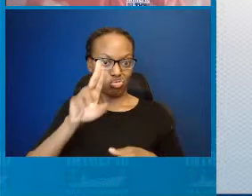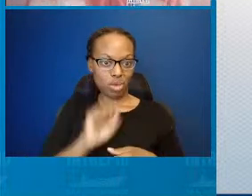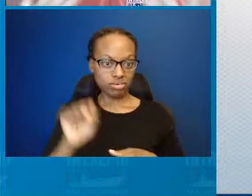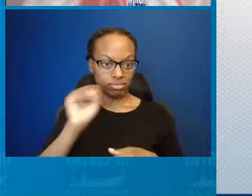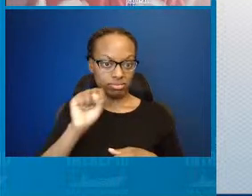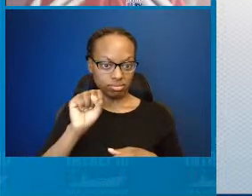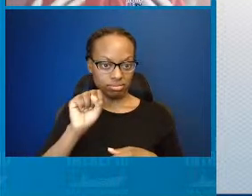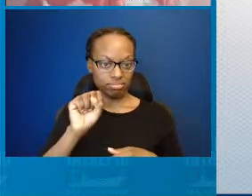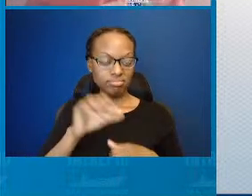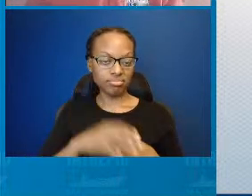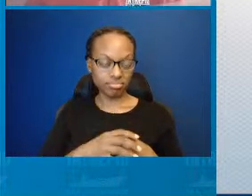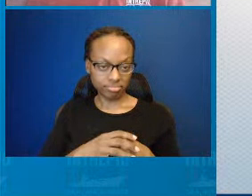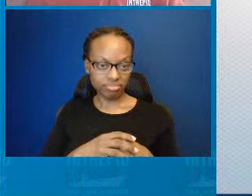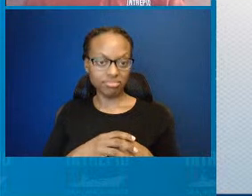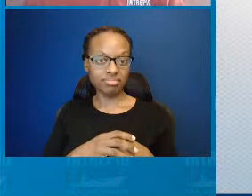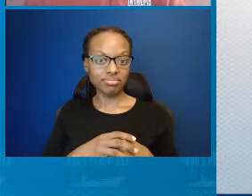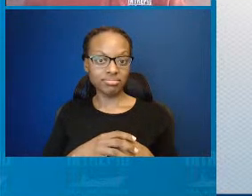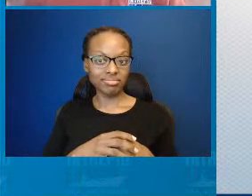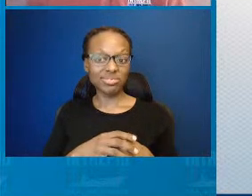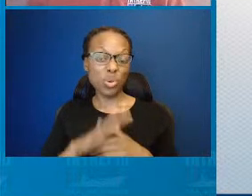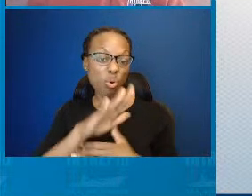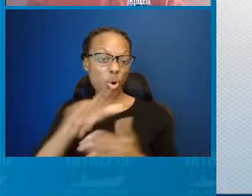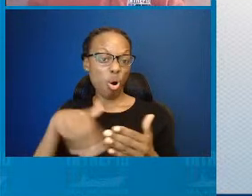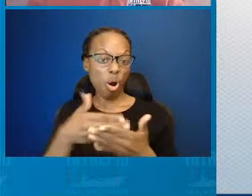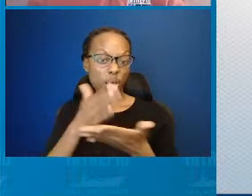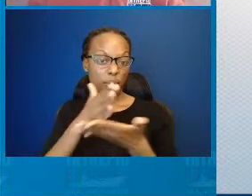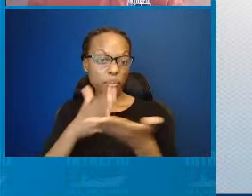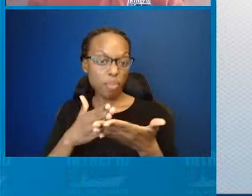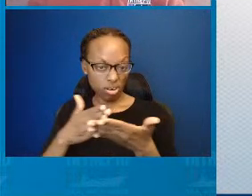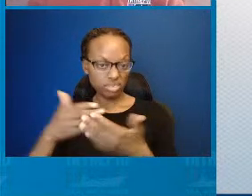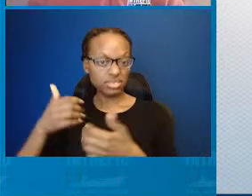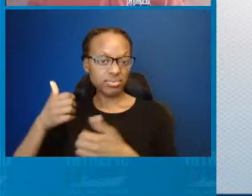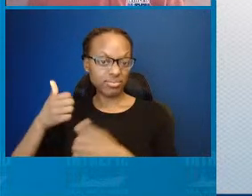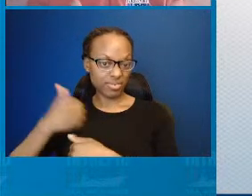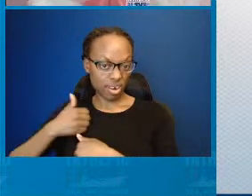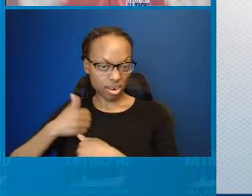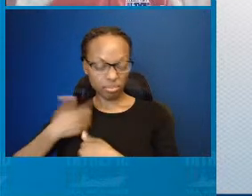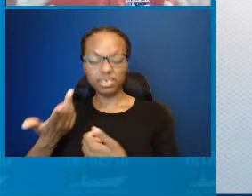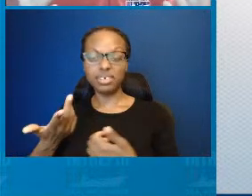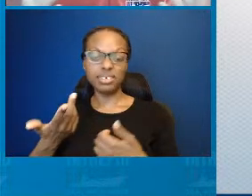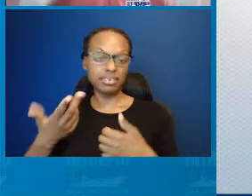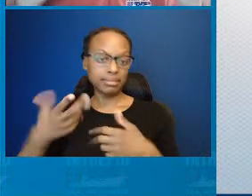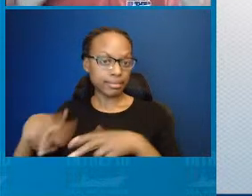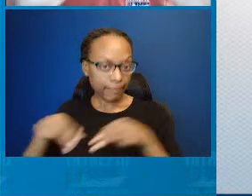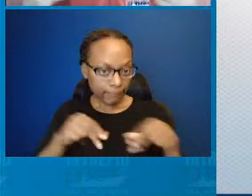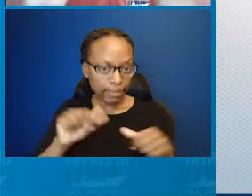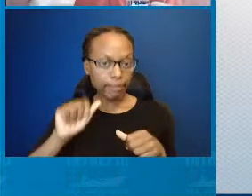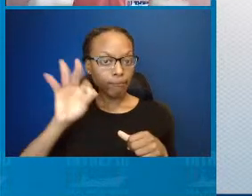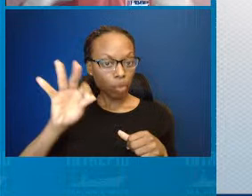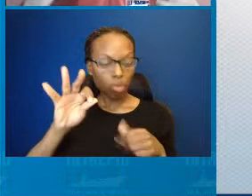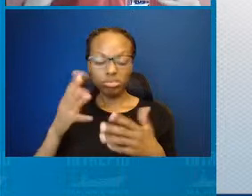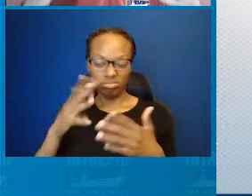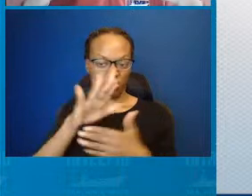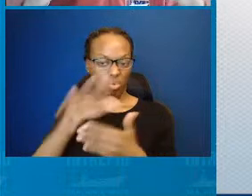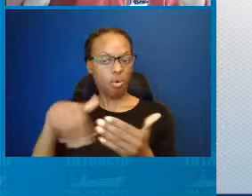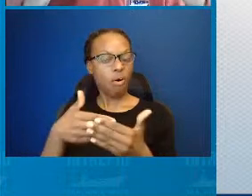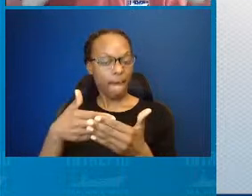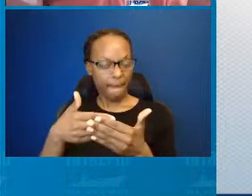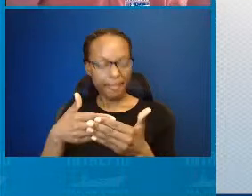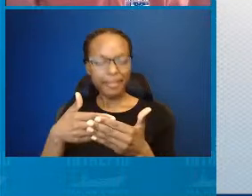still a part of all branches, including the Navy. It was very difficult